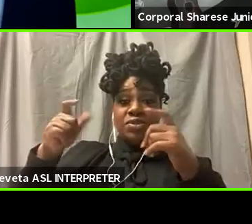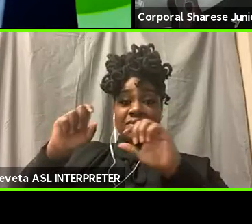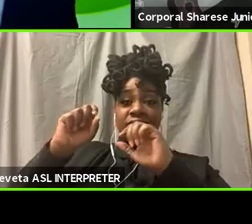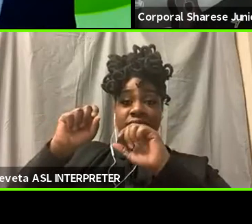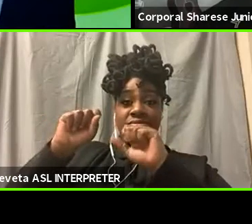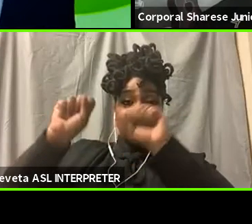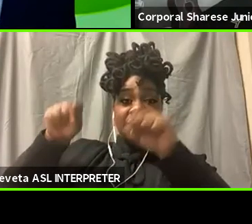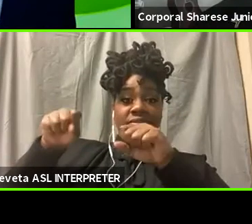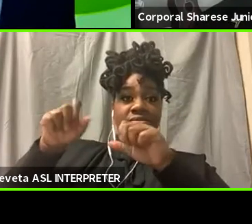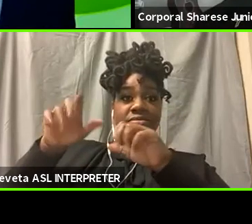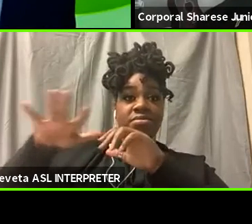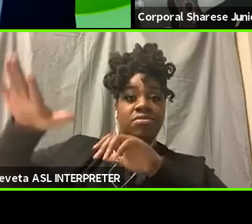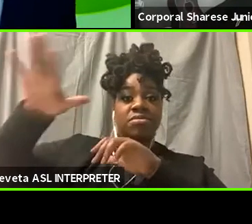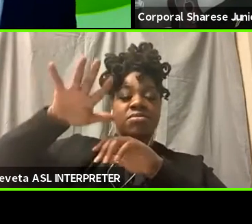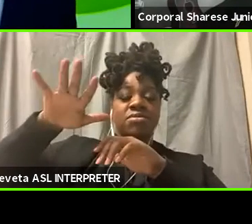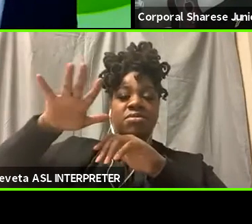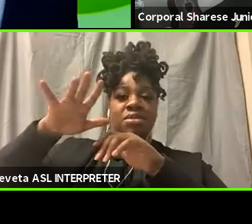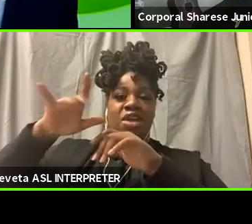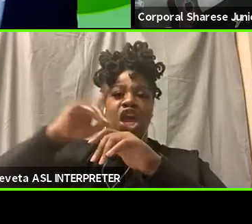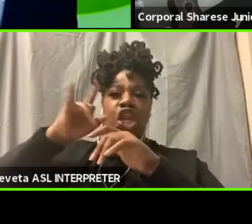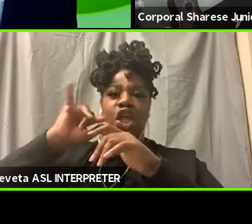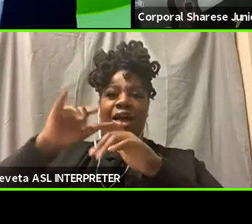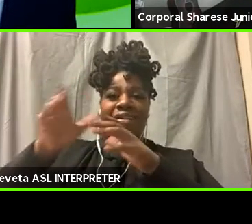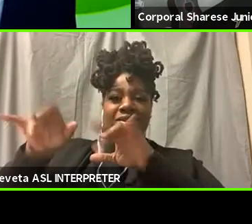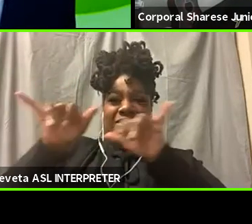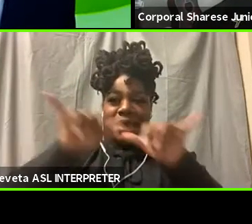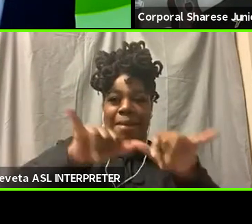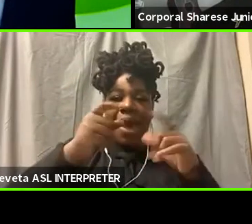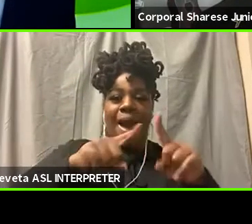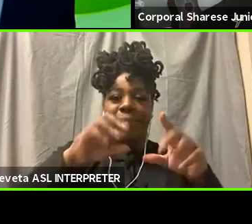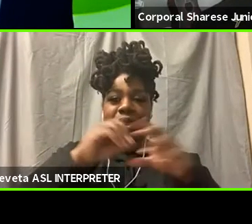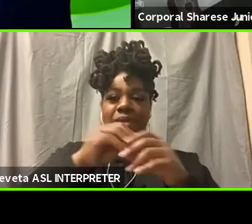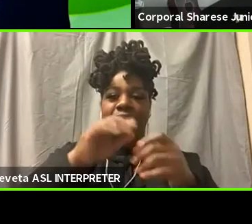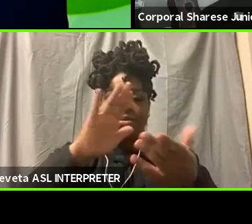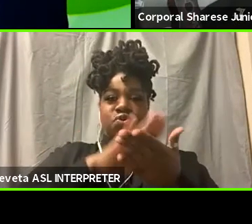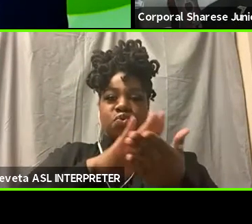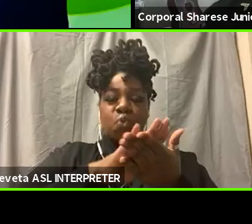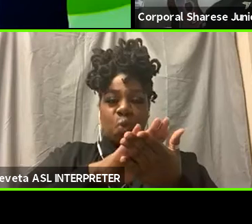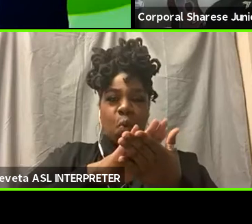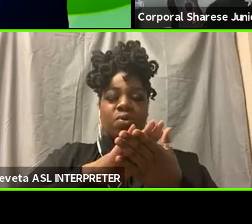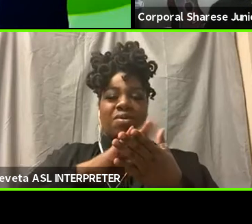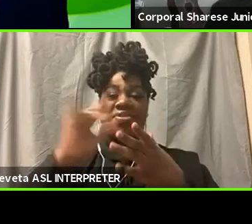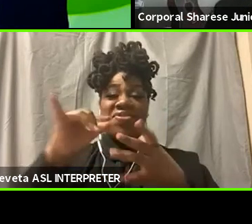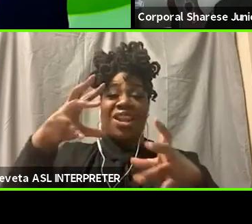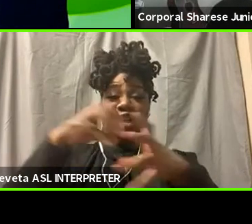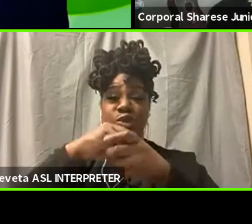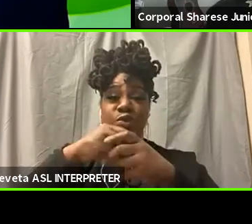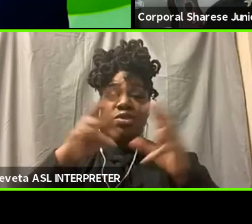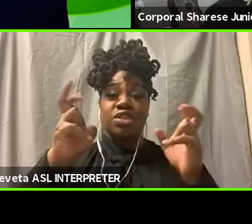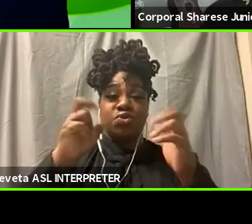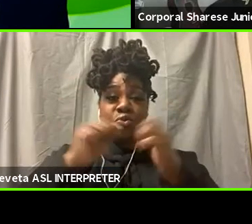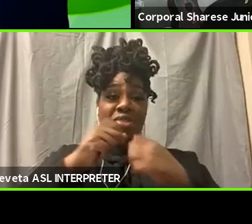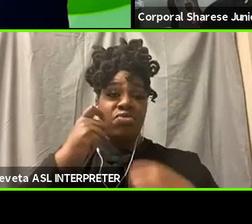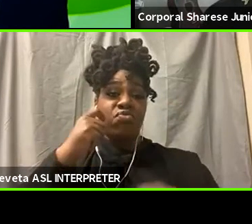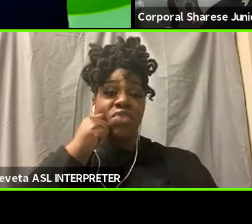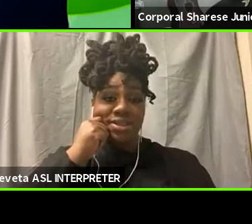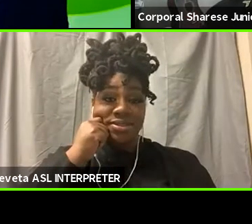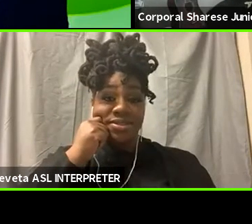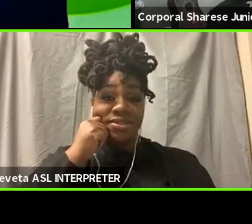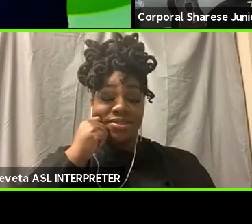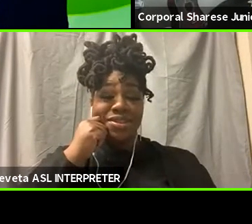including our country and society's history around race. So when I started out as a